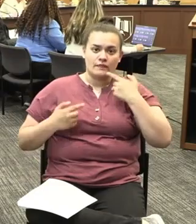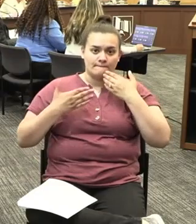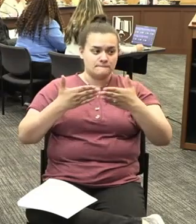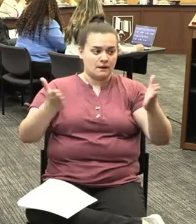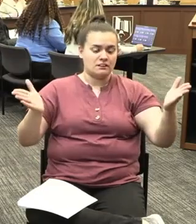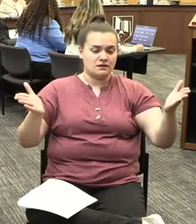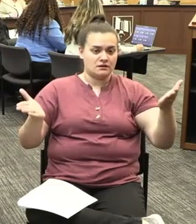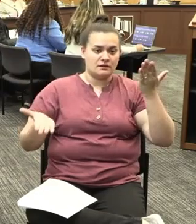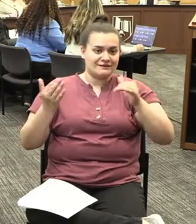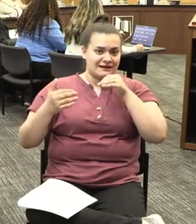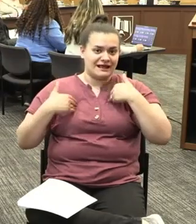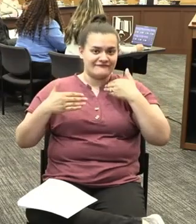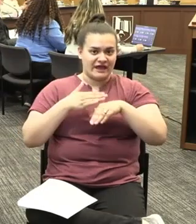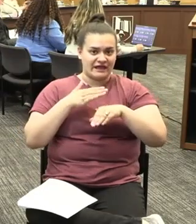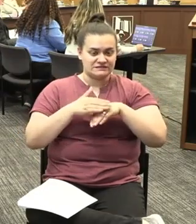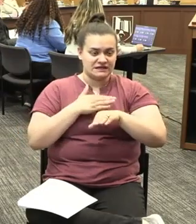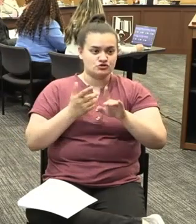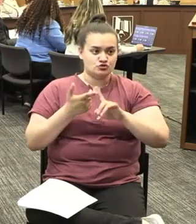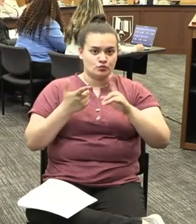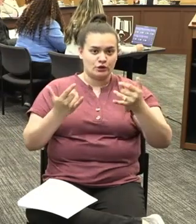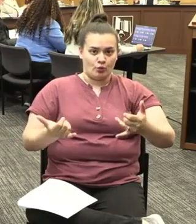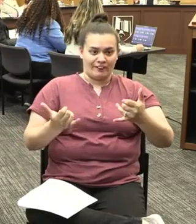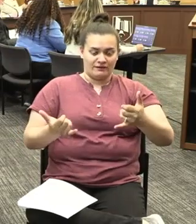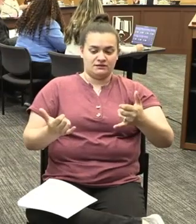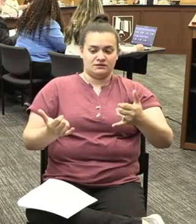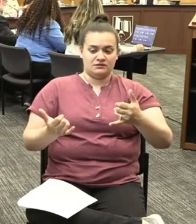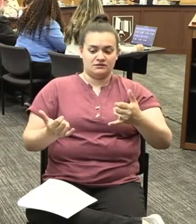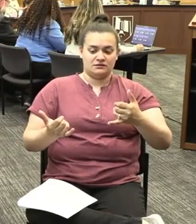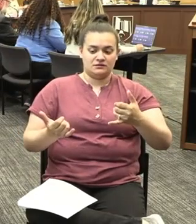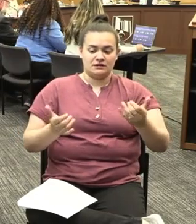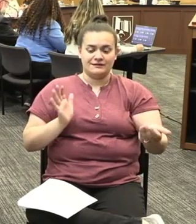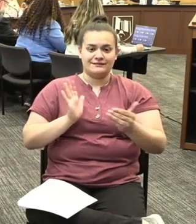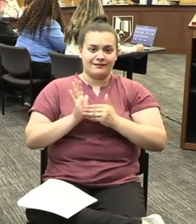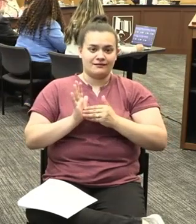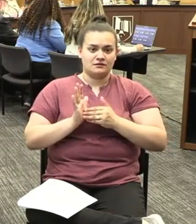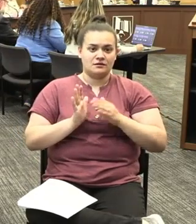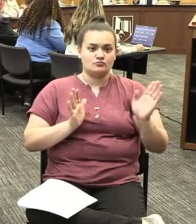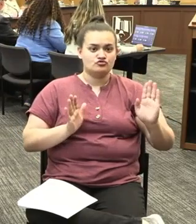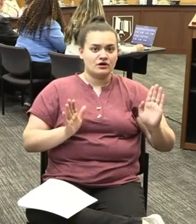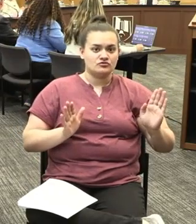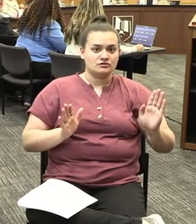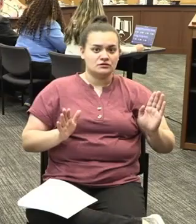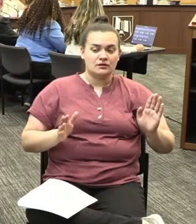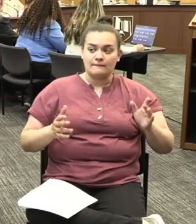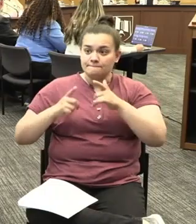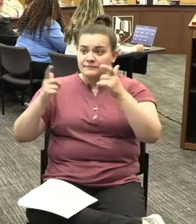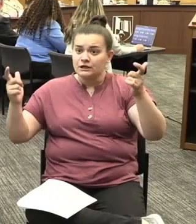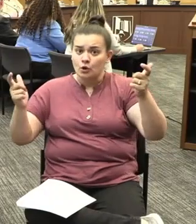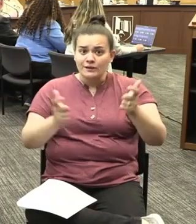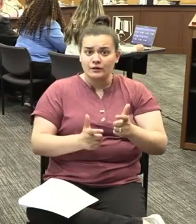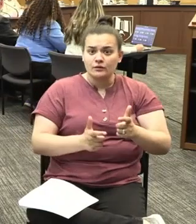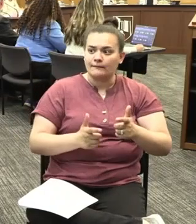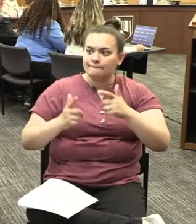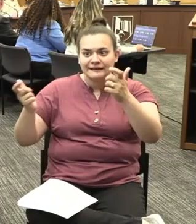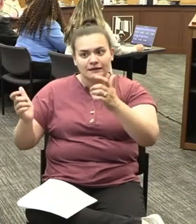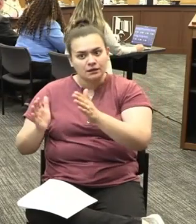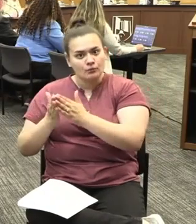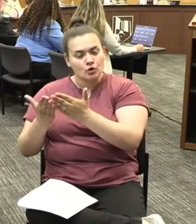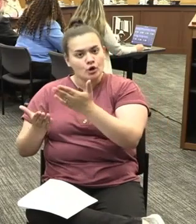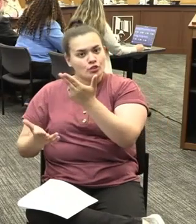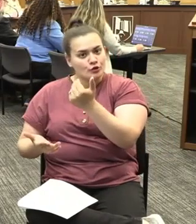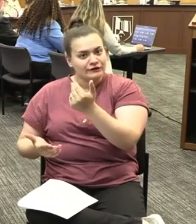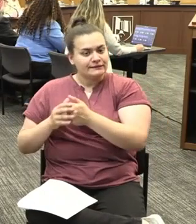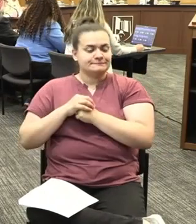public who might not have access to this currently, again, Trustee Broderick, it's page Is it on 13. the big book or the little book? Big book, page Oh, 13. never mind, I